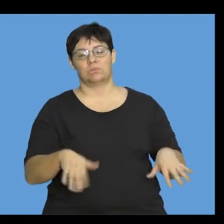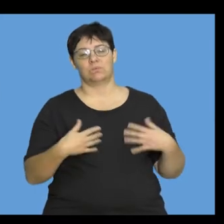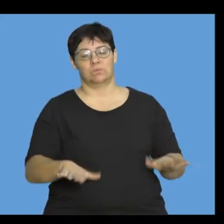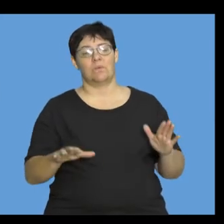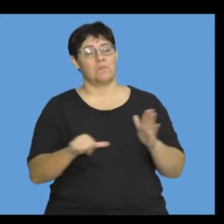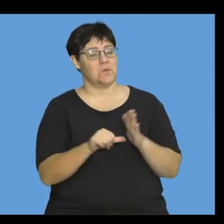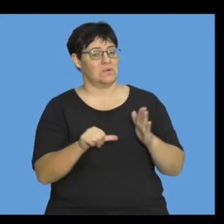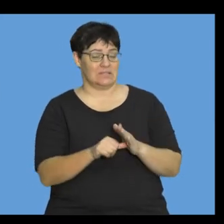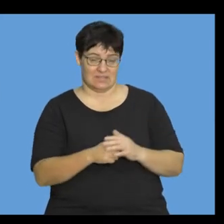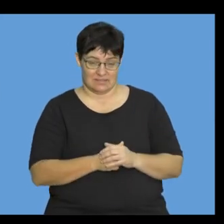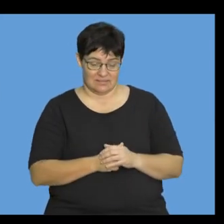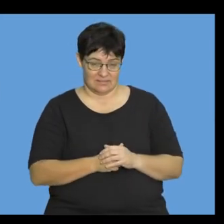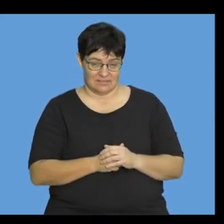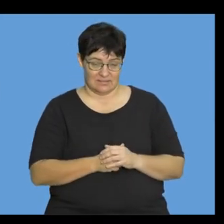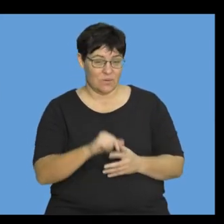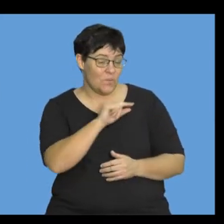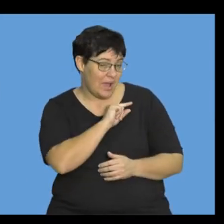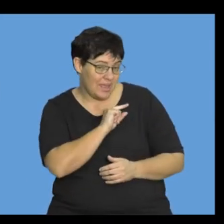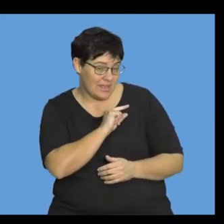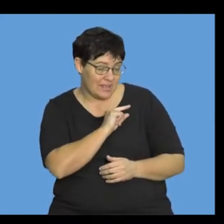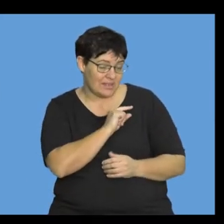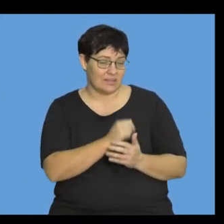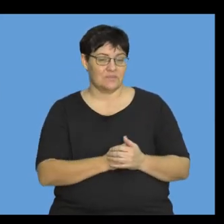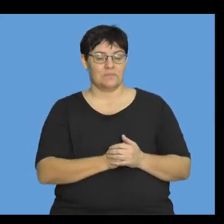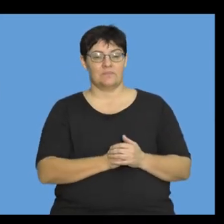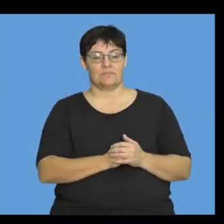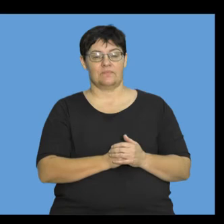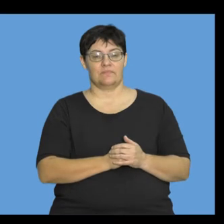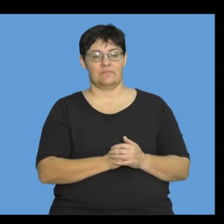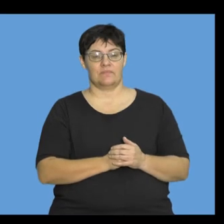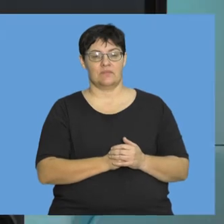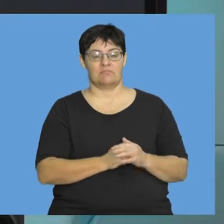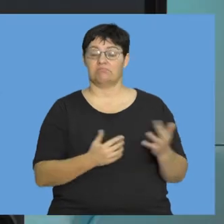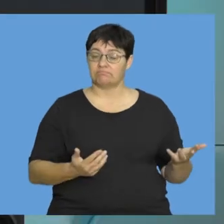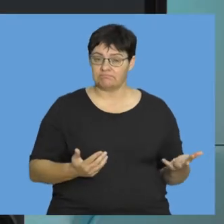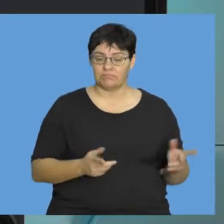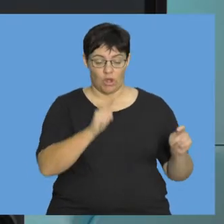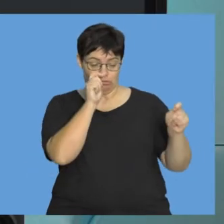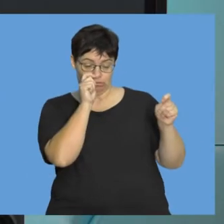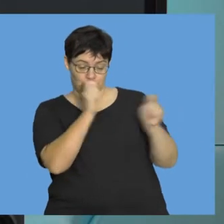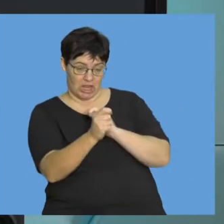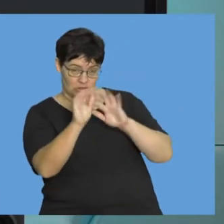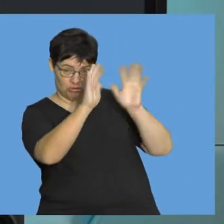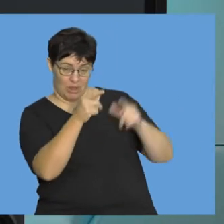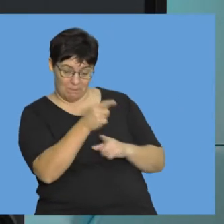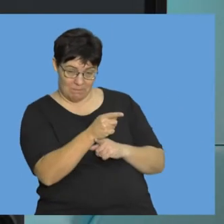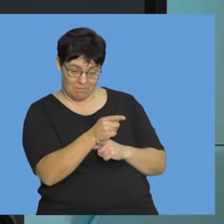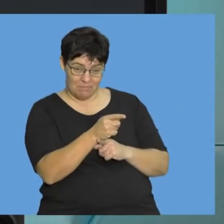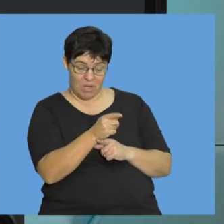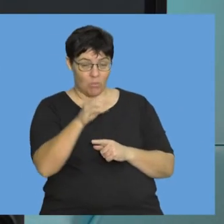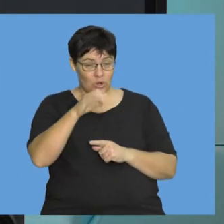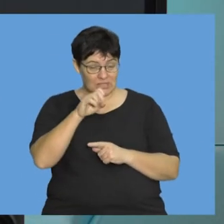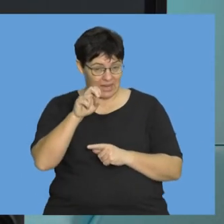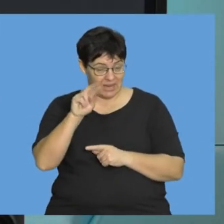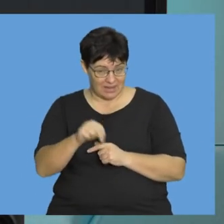so, so important. Because what happens is, is that if we change the shape